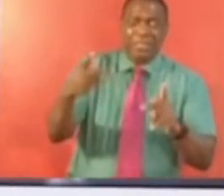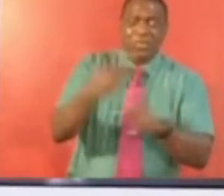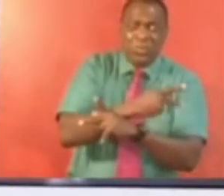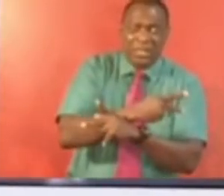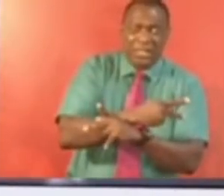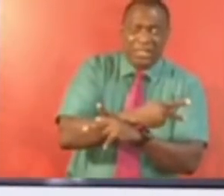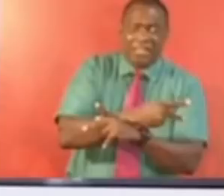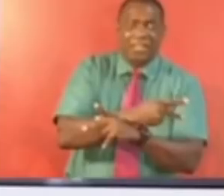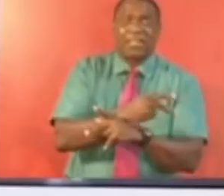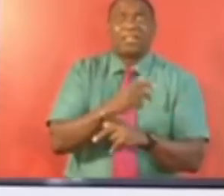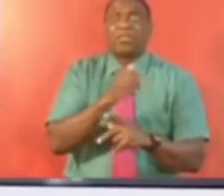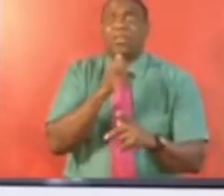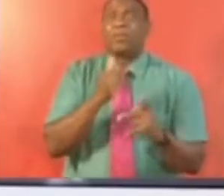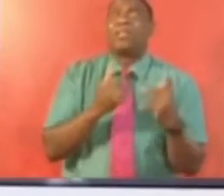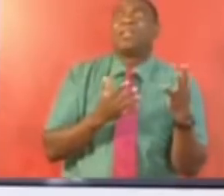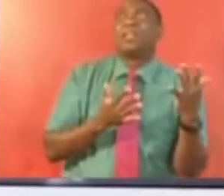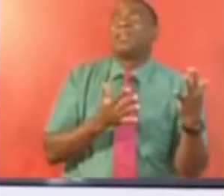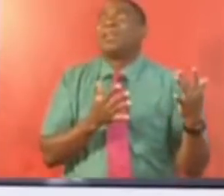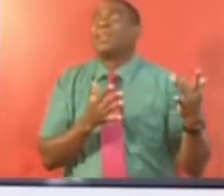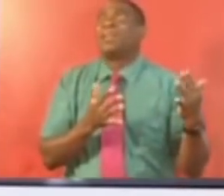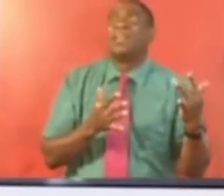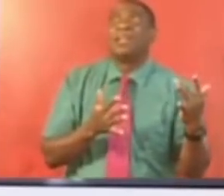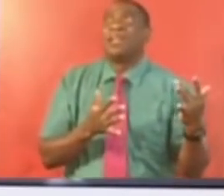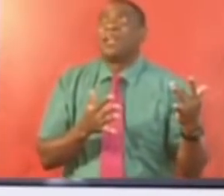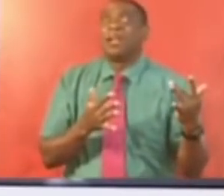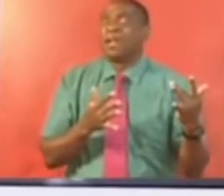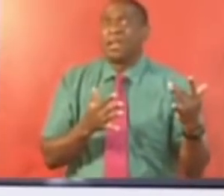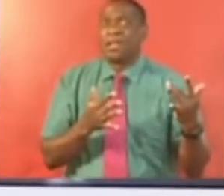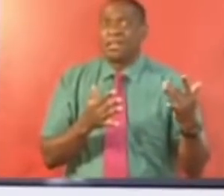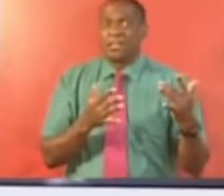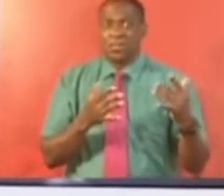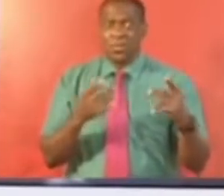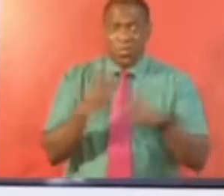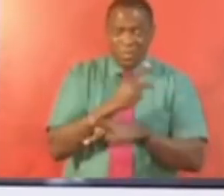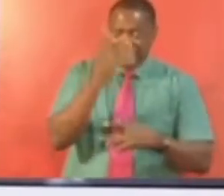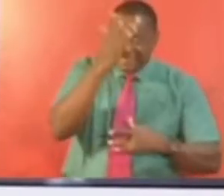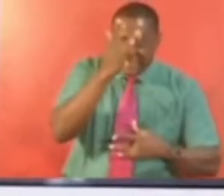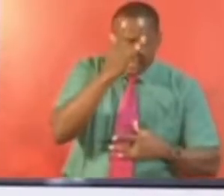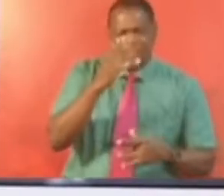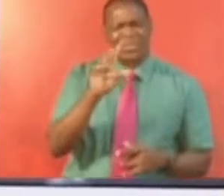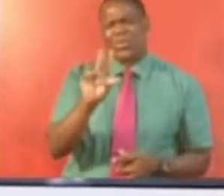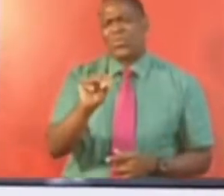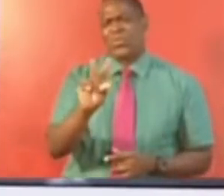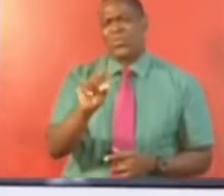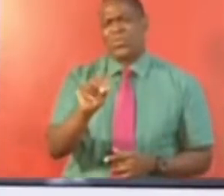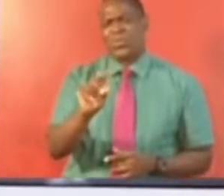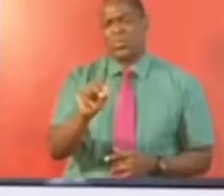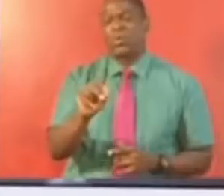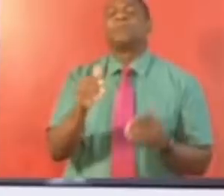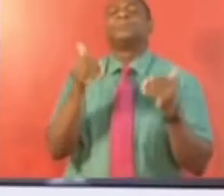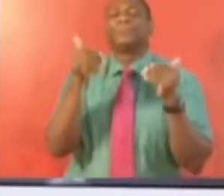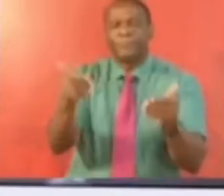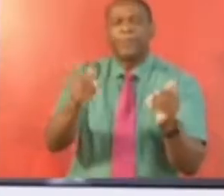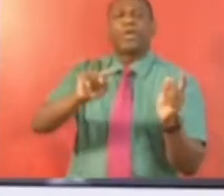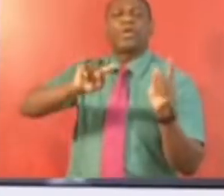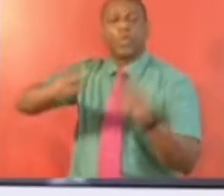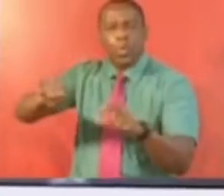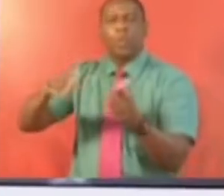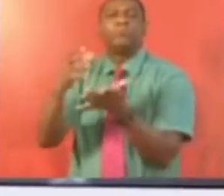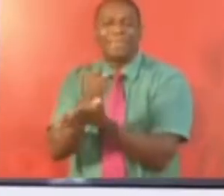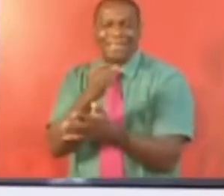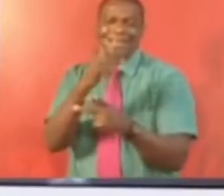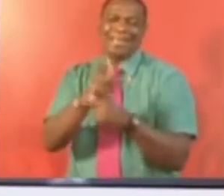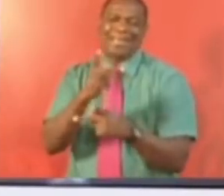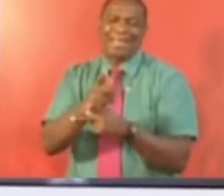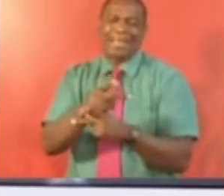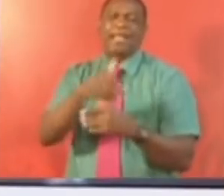or awaiting a CMOH call and your symptoms worsen in that intermingling period. We just want you to go in and seek care as urgently as